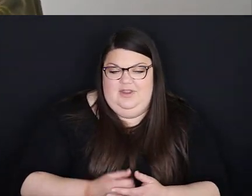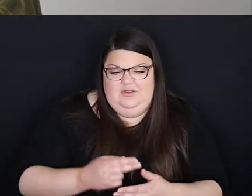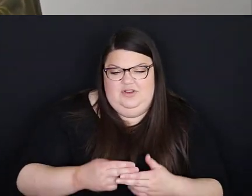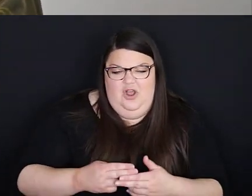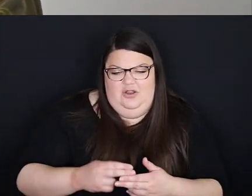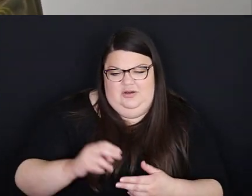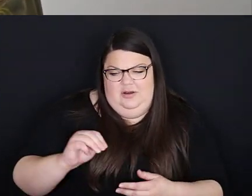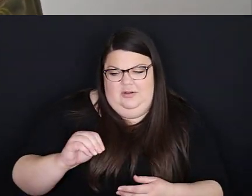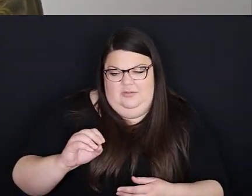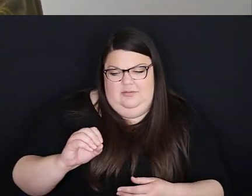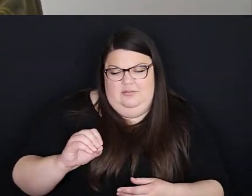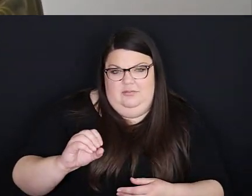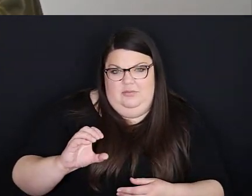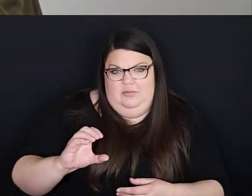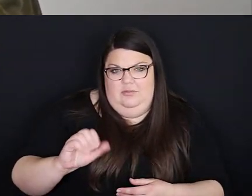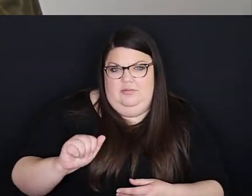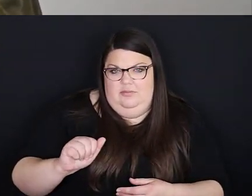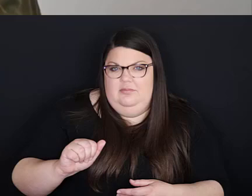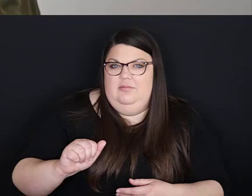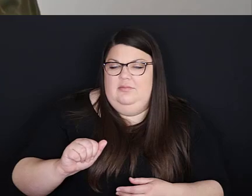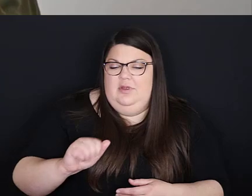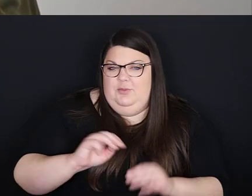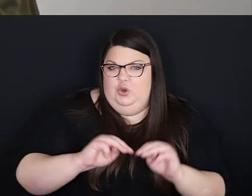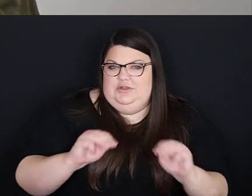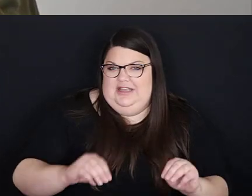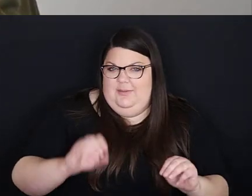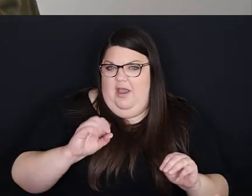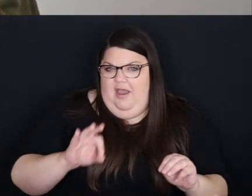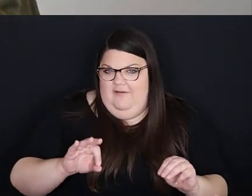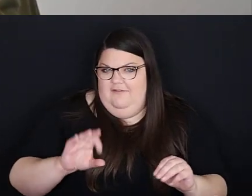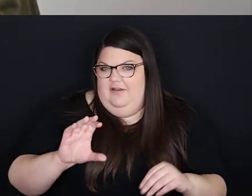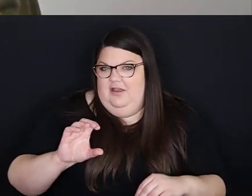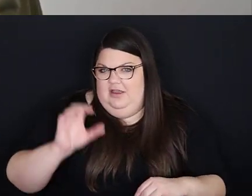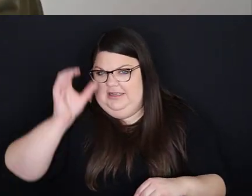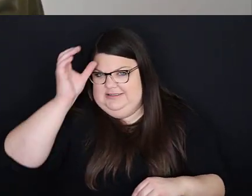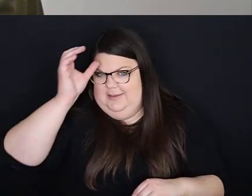MoCA, it was called Museum of Conceptual Art. And so